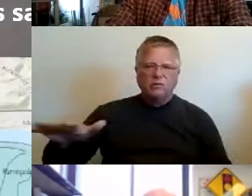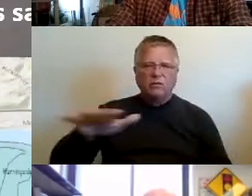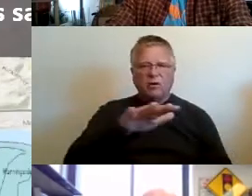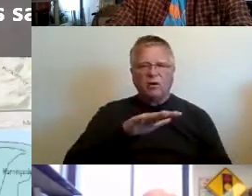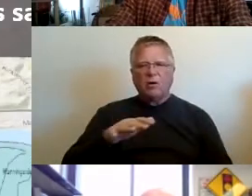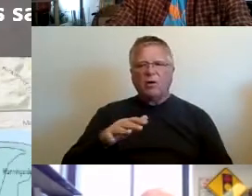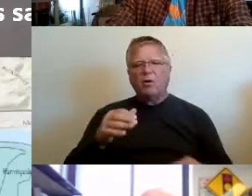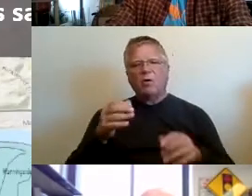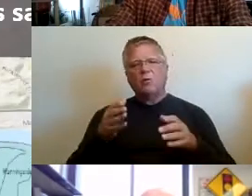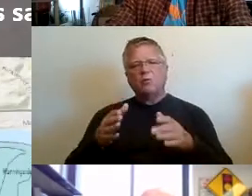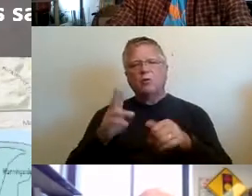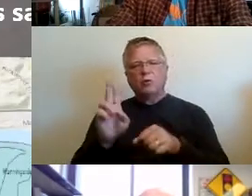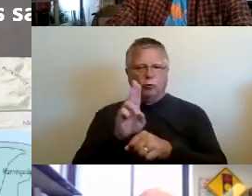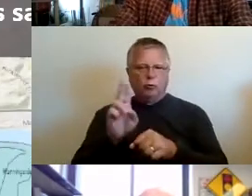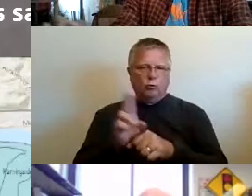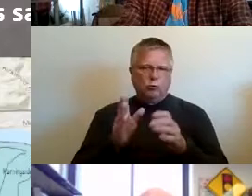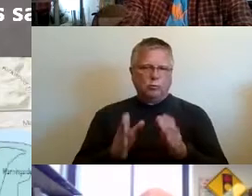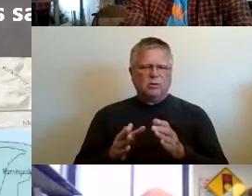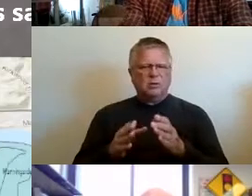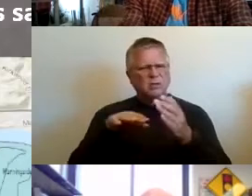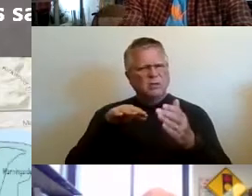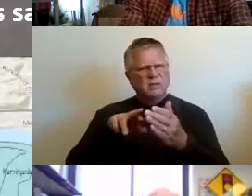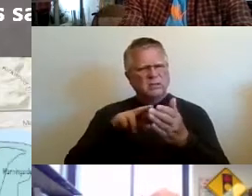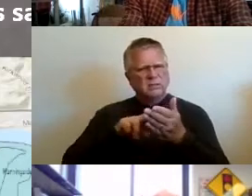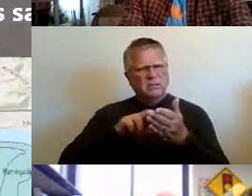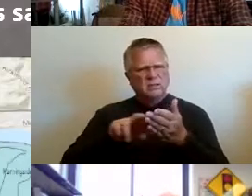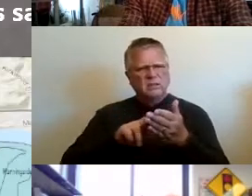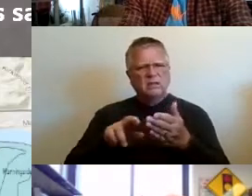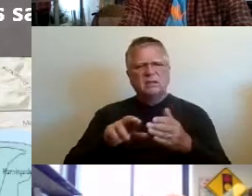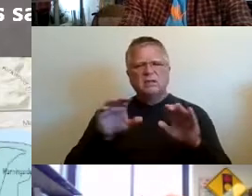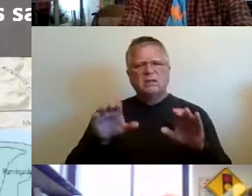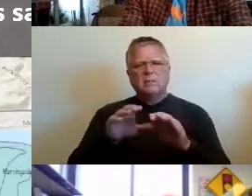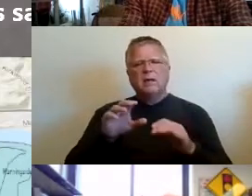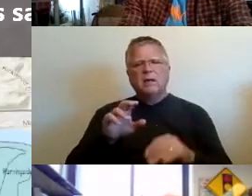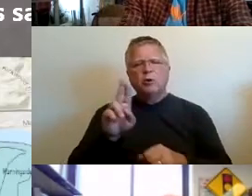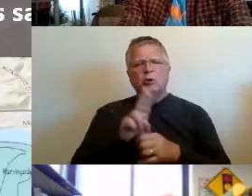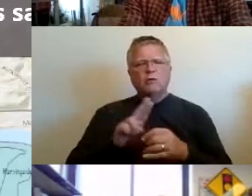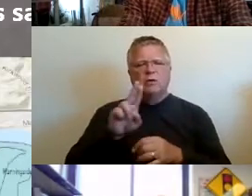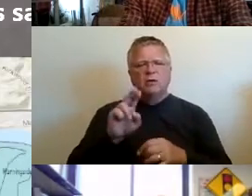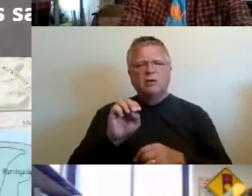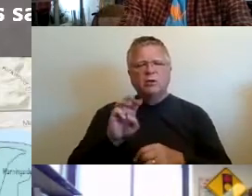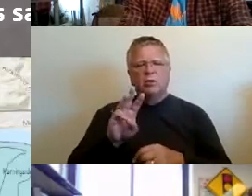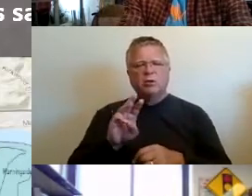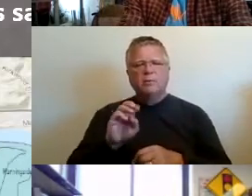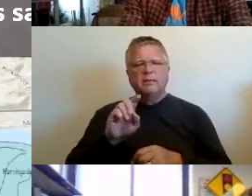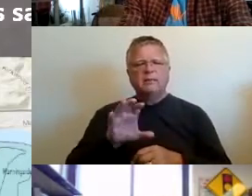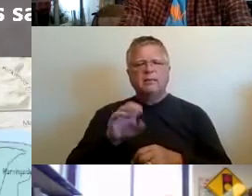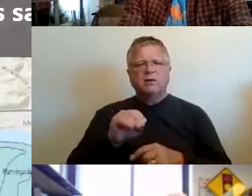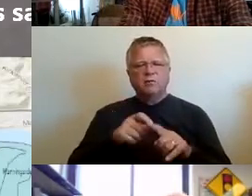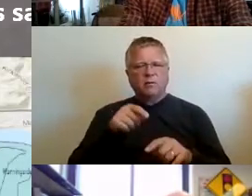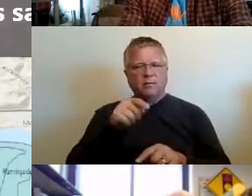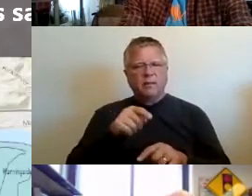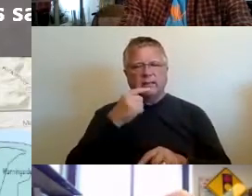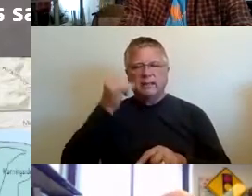road users. In a study conducted by University of New Mexico and University of Colorado had found that if we added